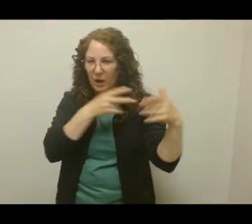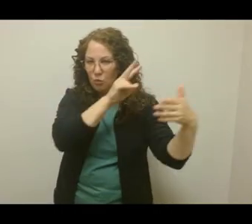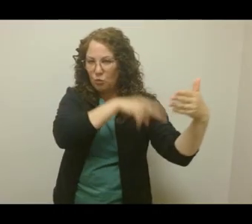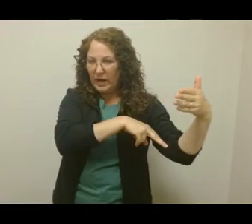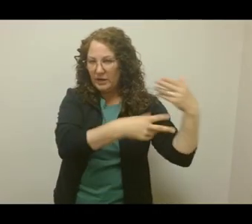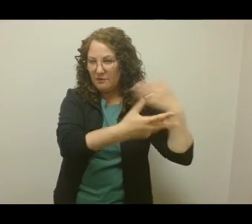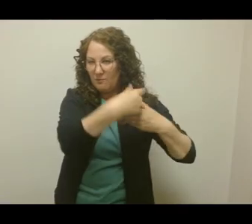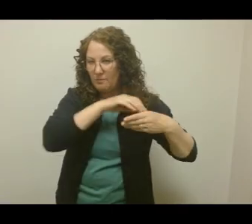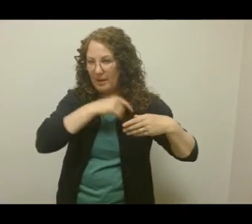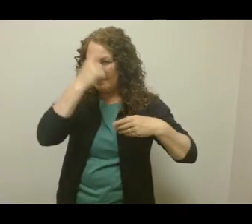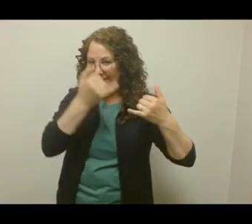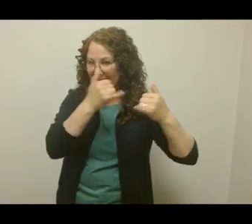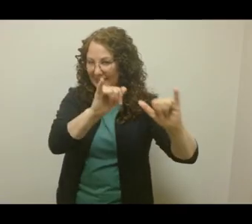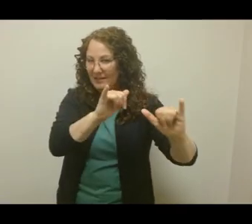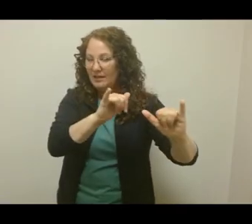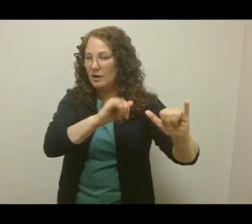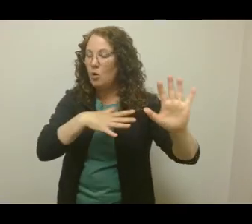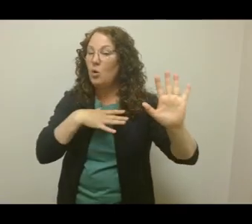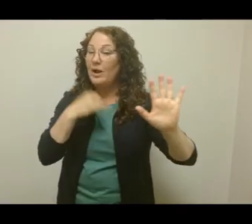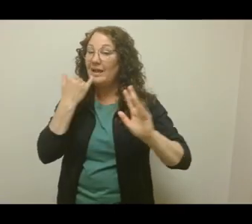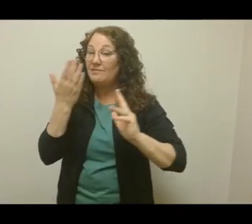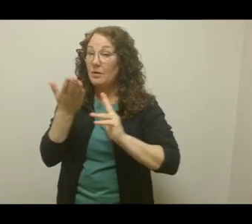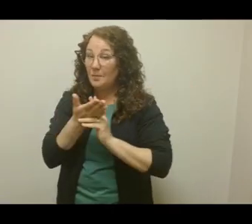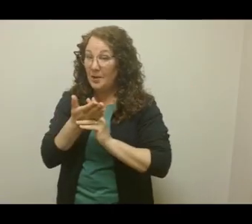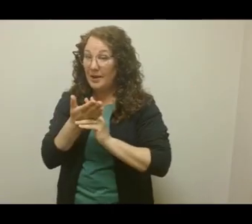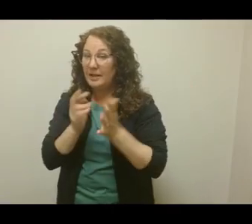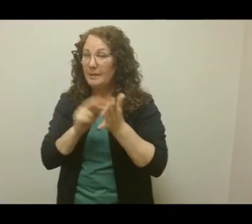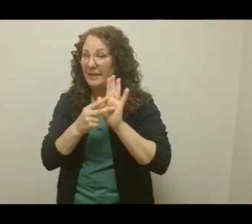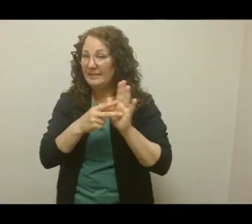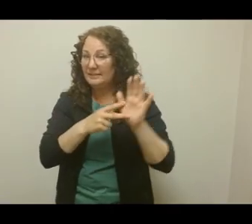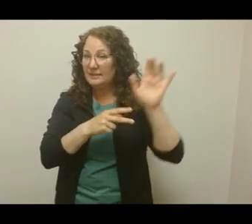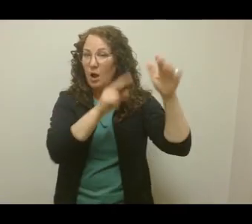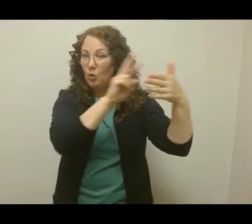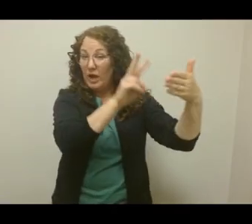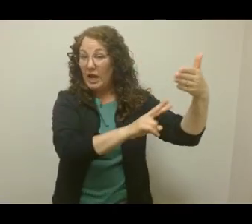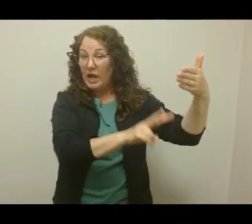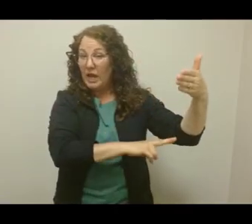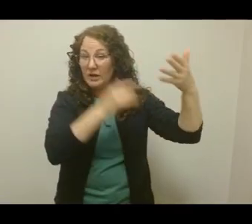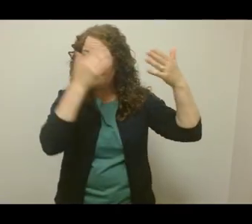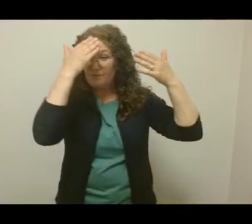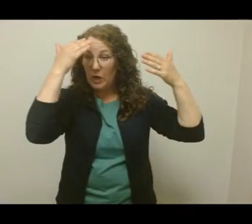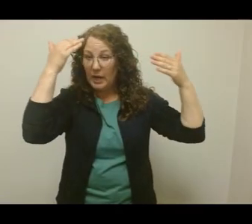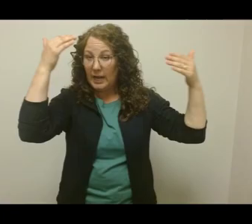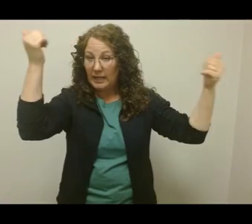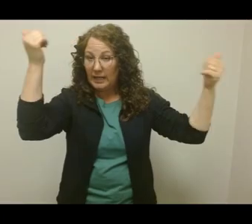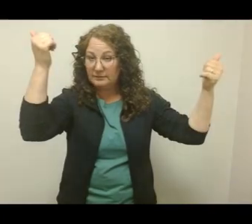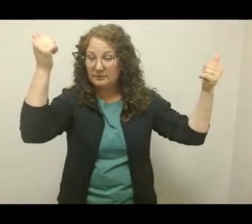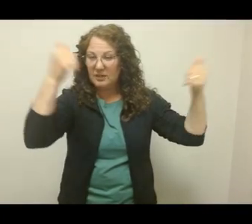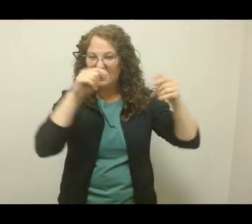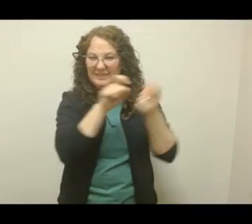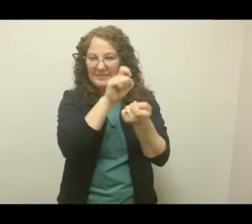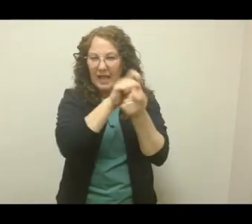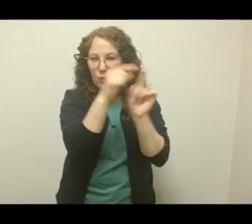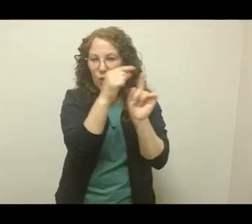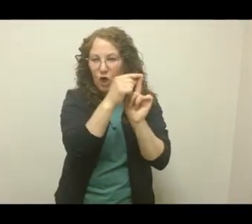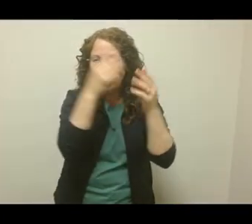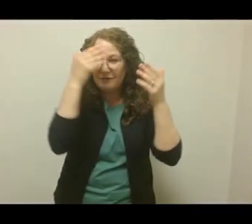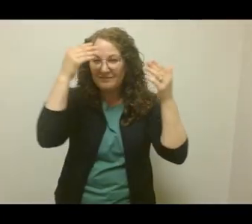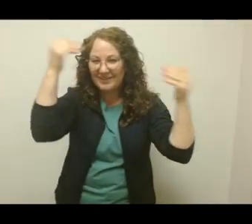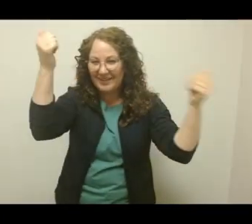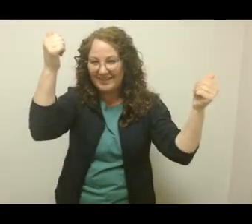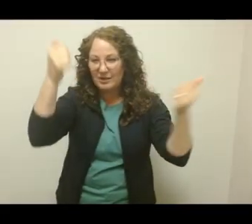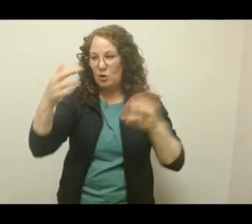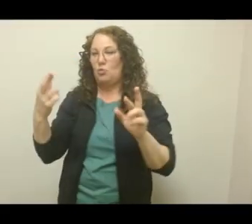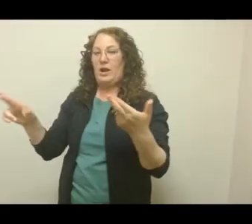a break allows you to forget the details and the exact wording of that original text. When I talk to